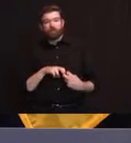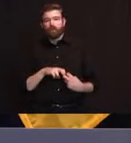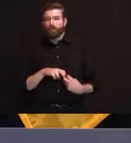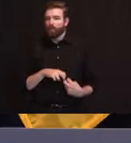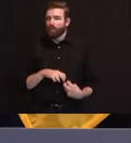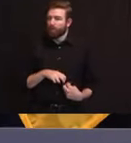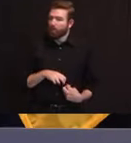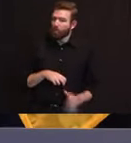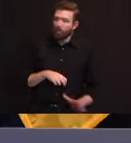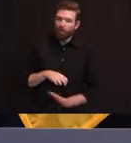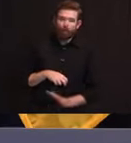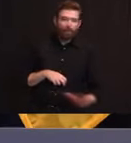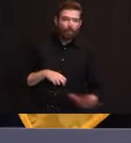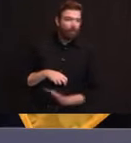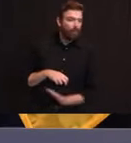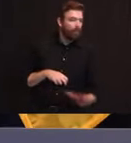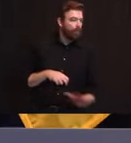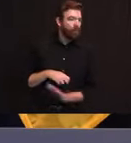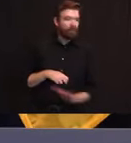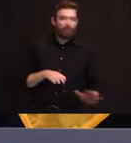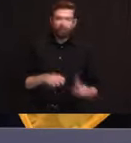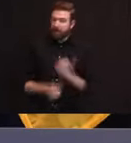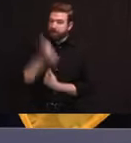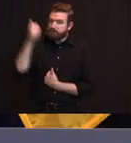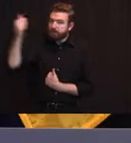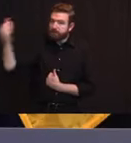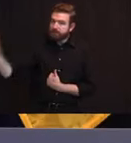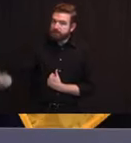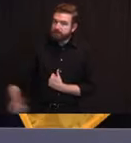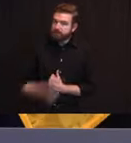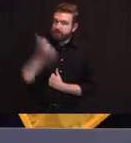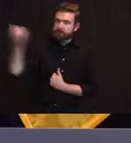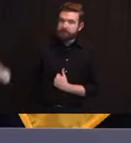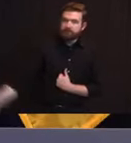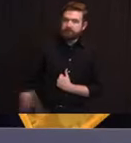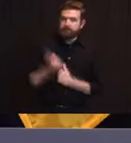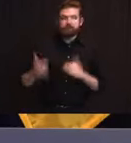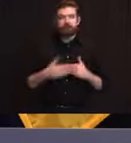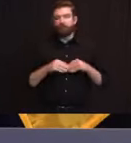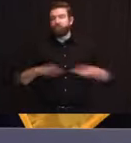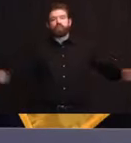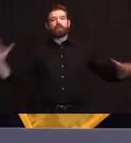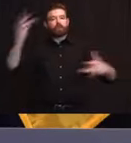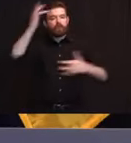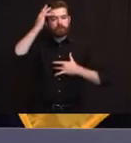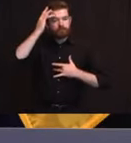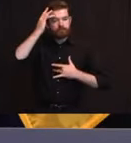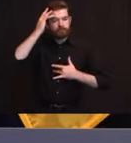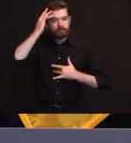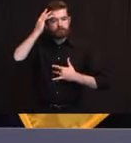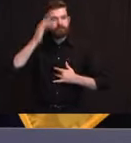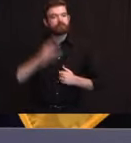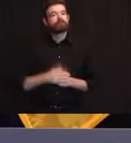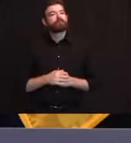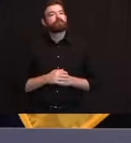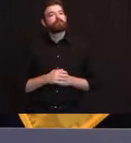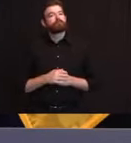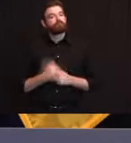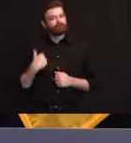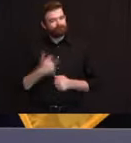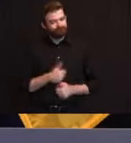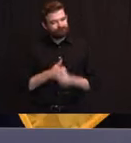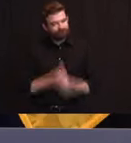what we're doing here, folks, in many respects, not just relying on the data and the notion that public health creates